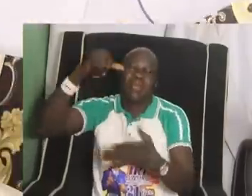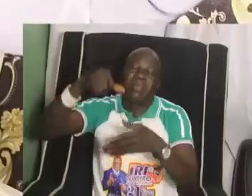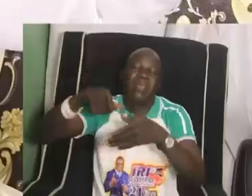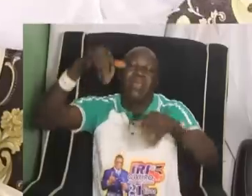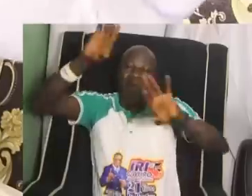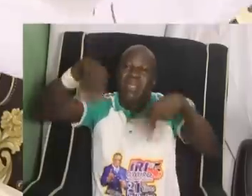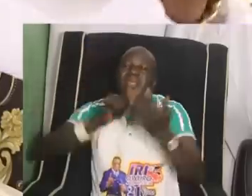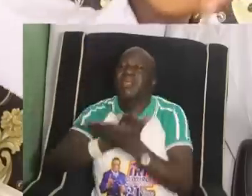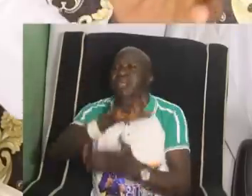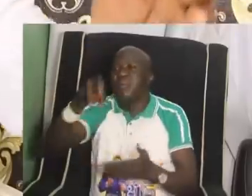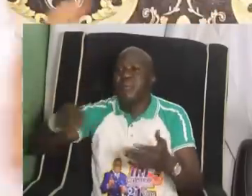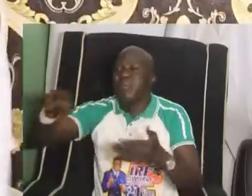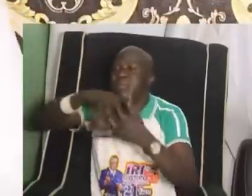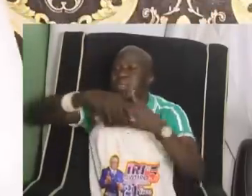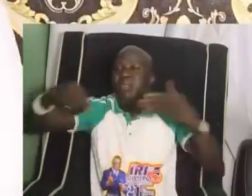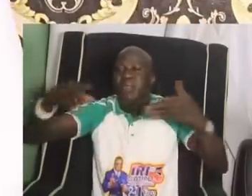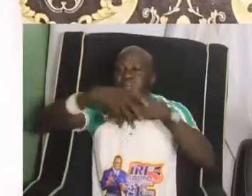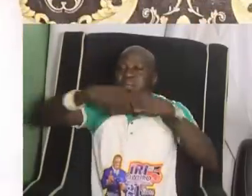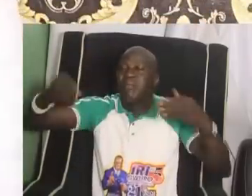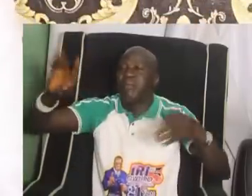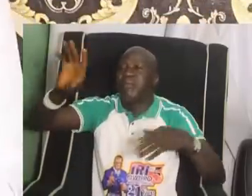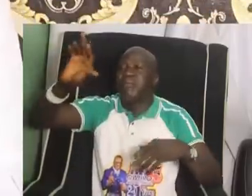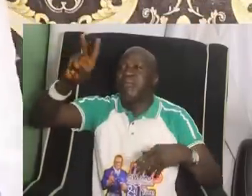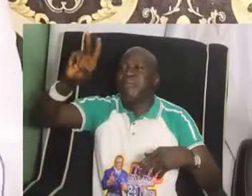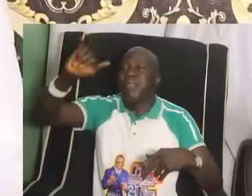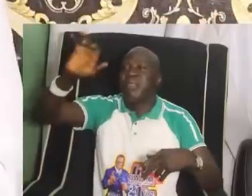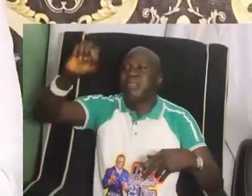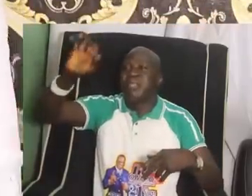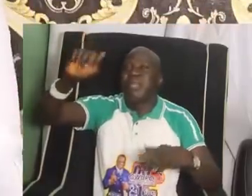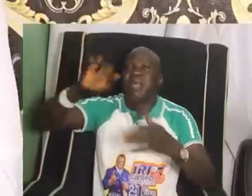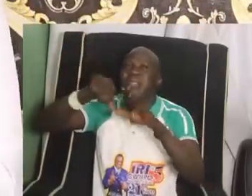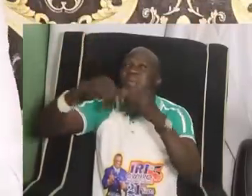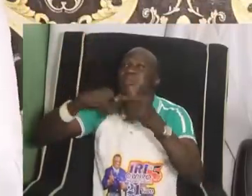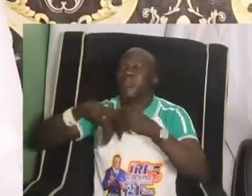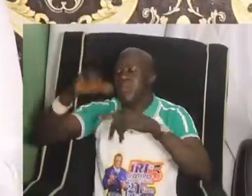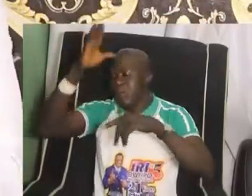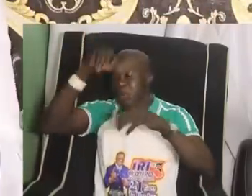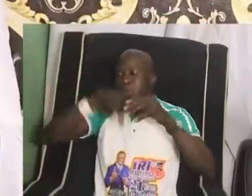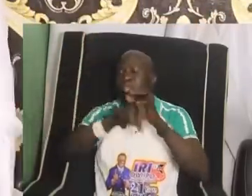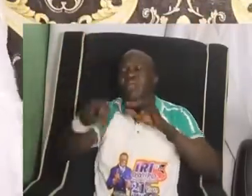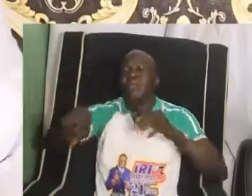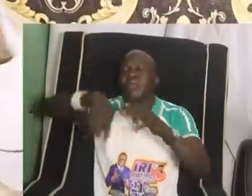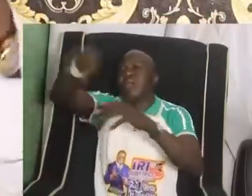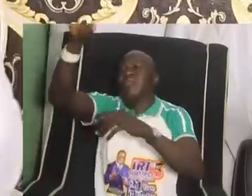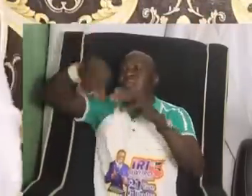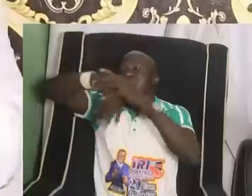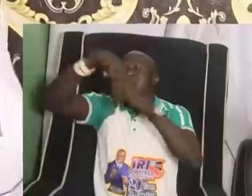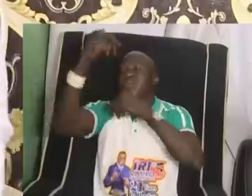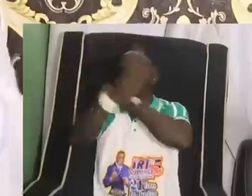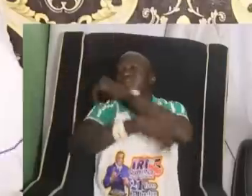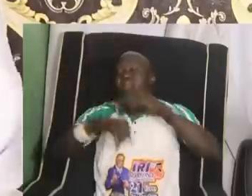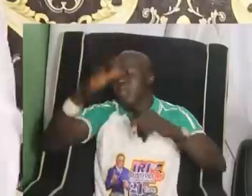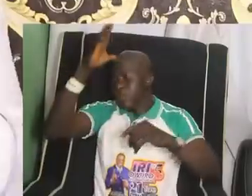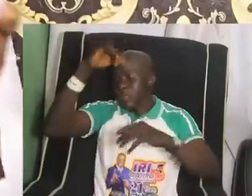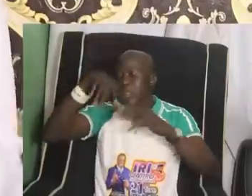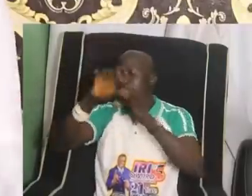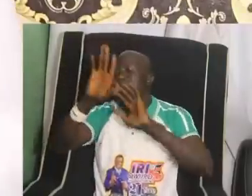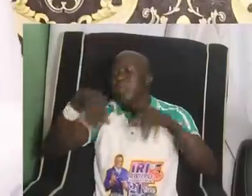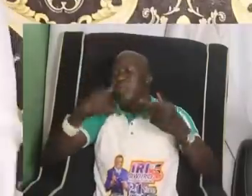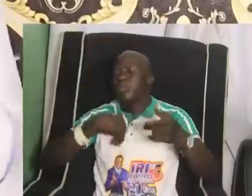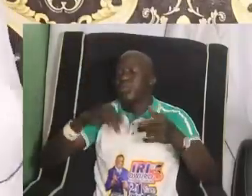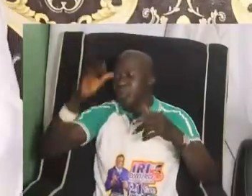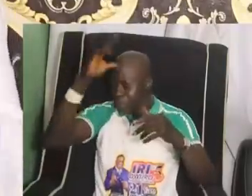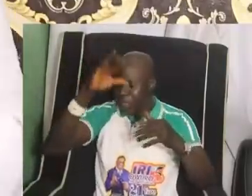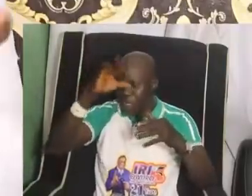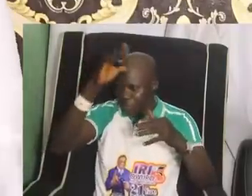visa o ya gba o ya gba o ya gba o ya gba o ya gba o ya gba o ya gba o ya gba o ya